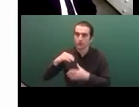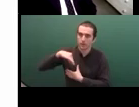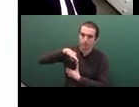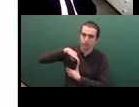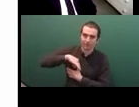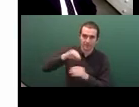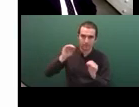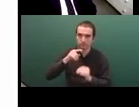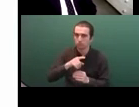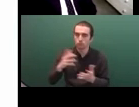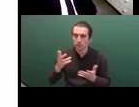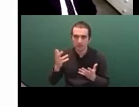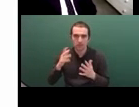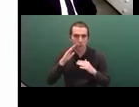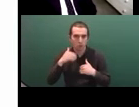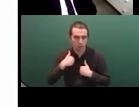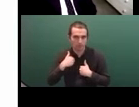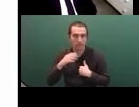they discuss